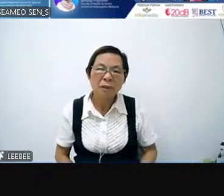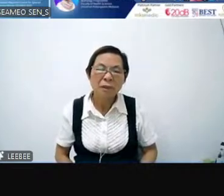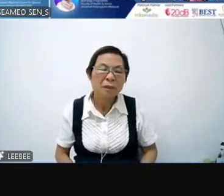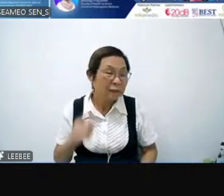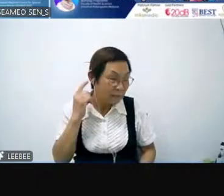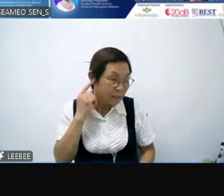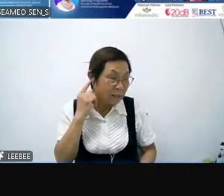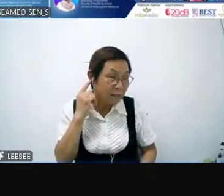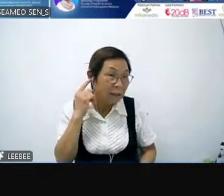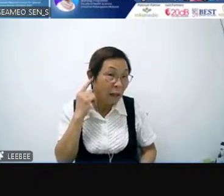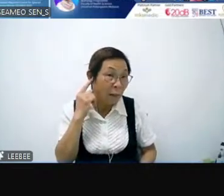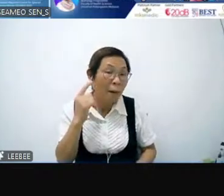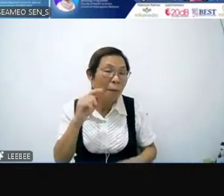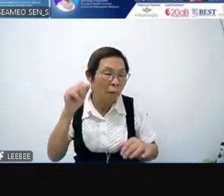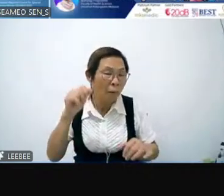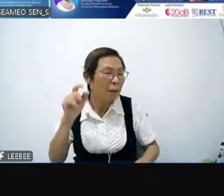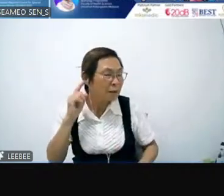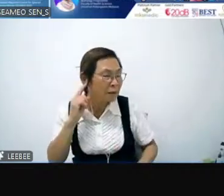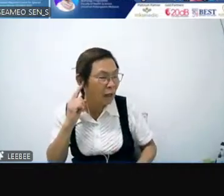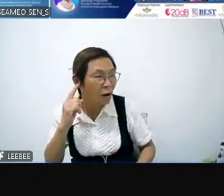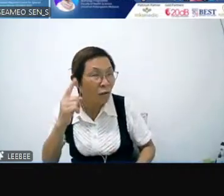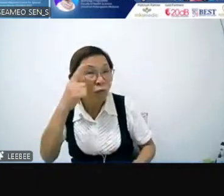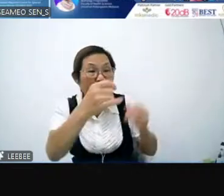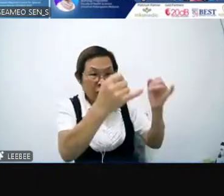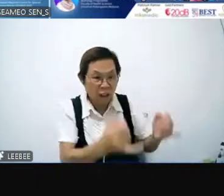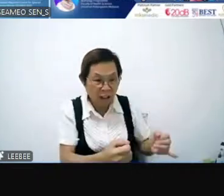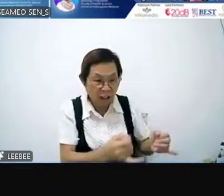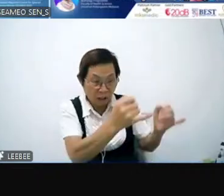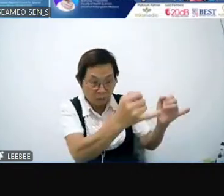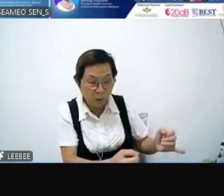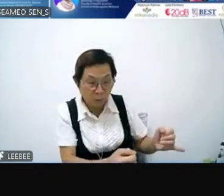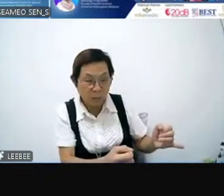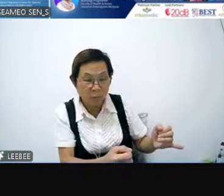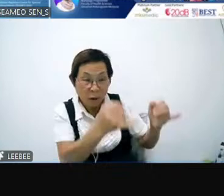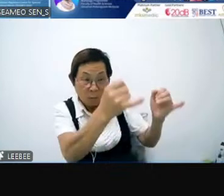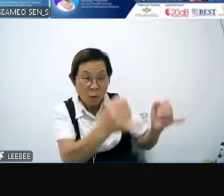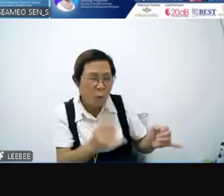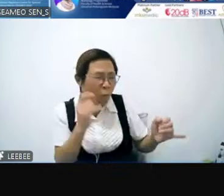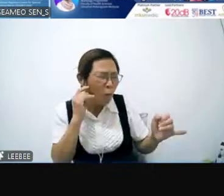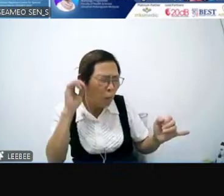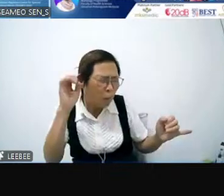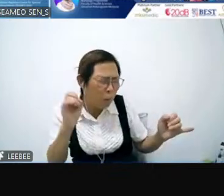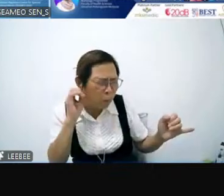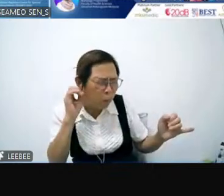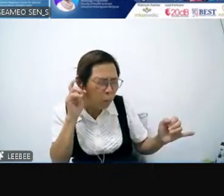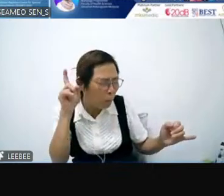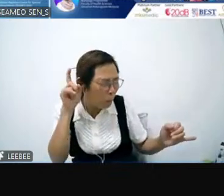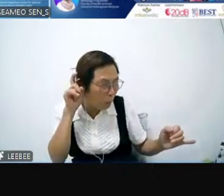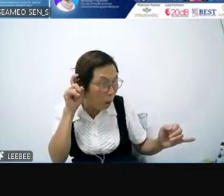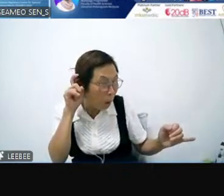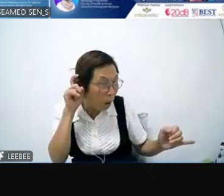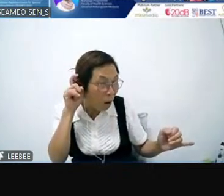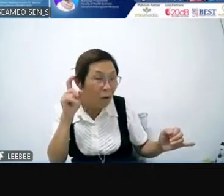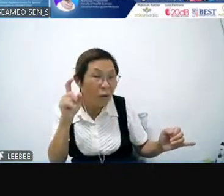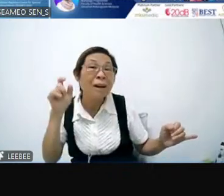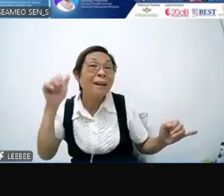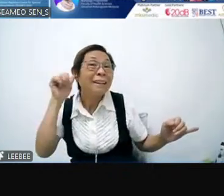to provide a sense of sound to individuals with severe to profound hearing loss who do not benefit from hearing